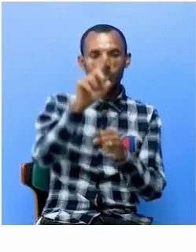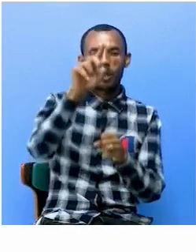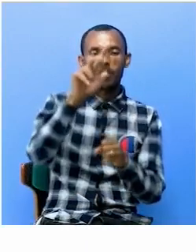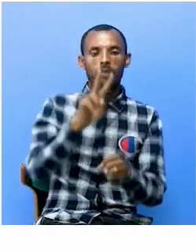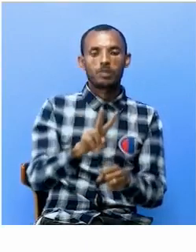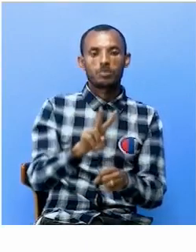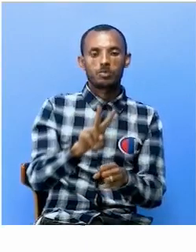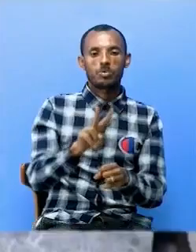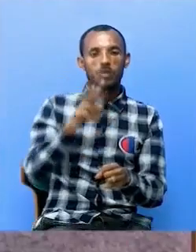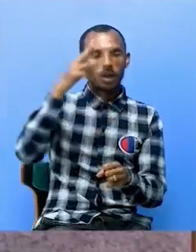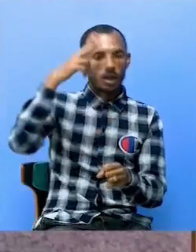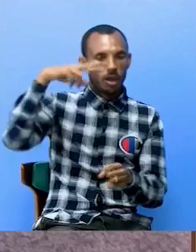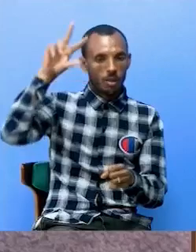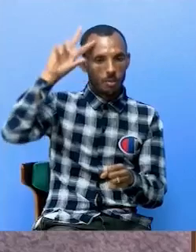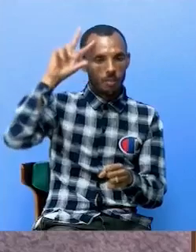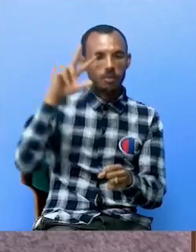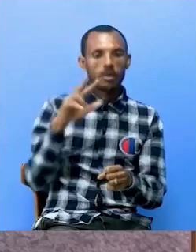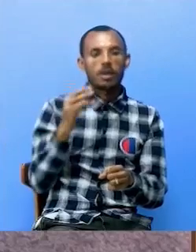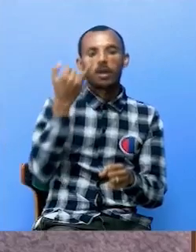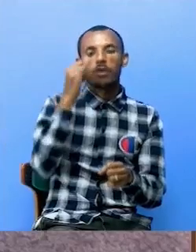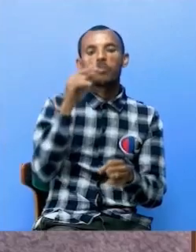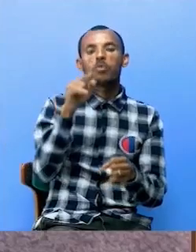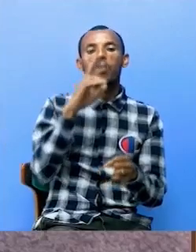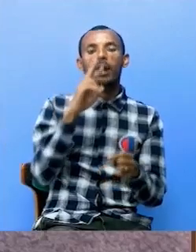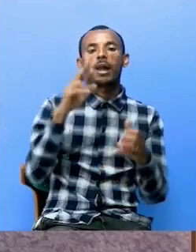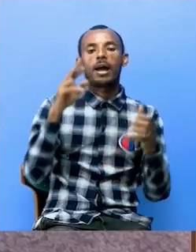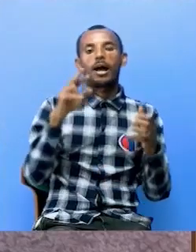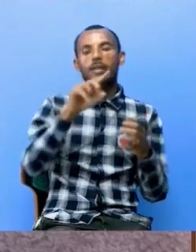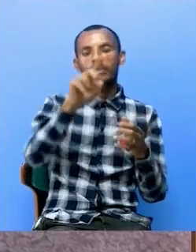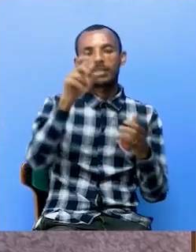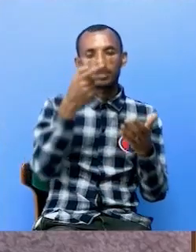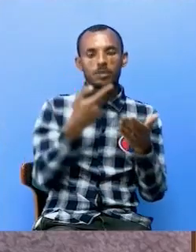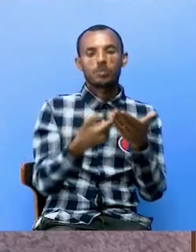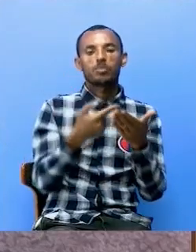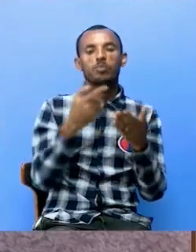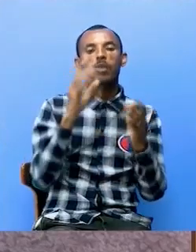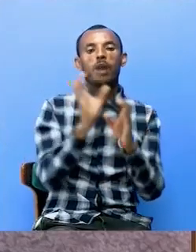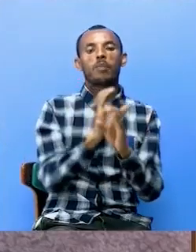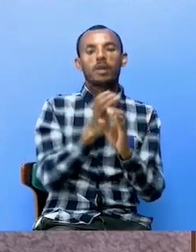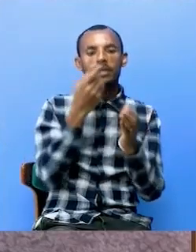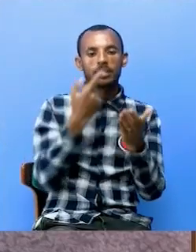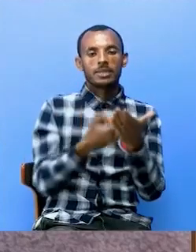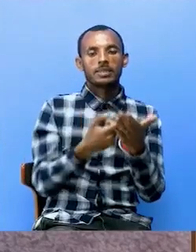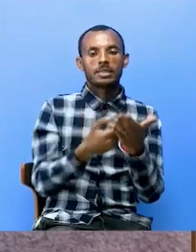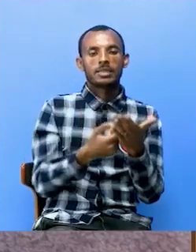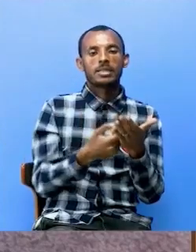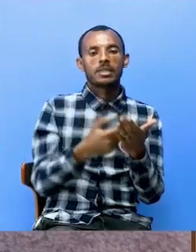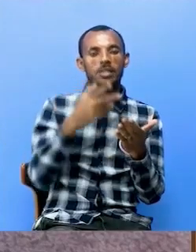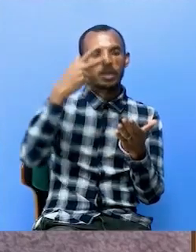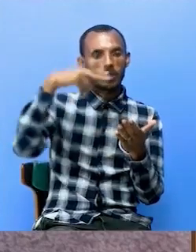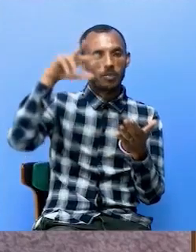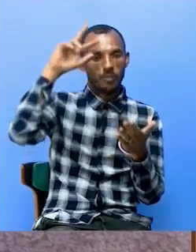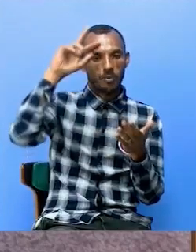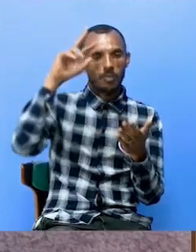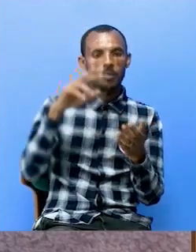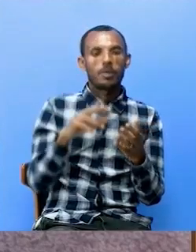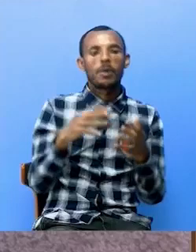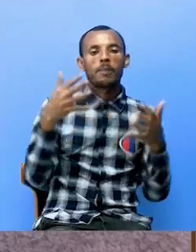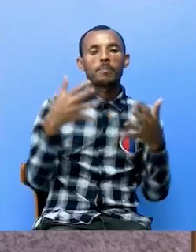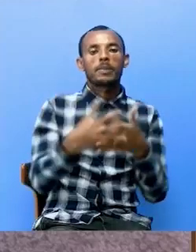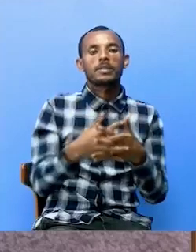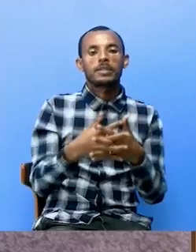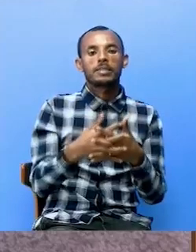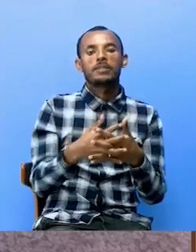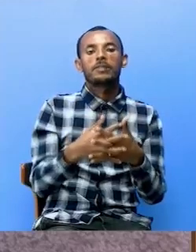the whole cube. If you are asked to calculate this, the cube of this mixed